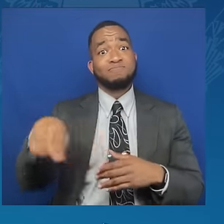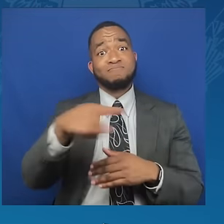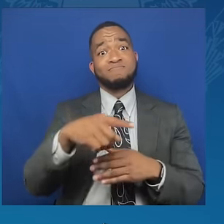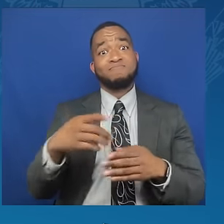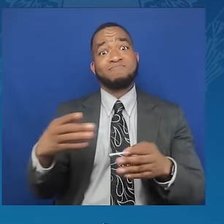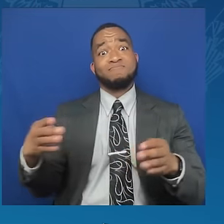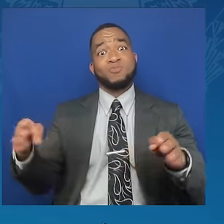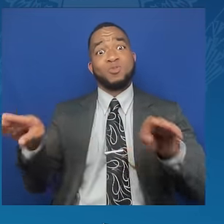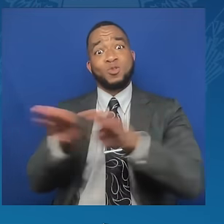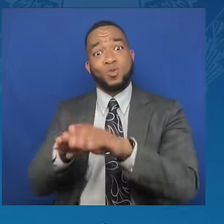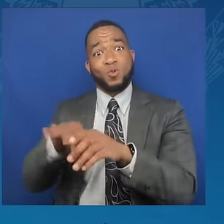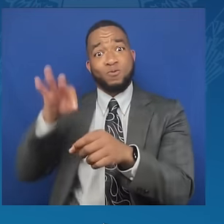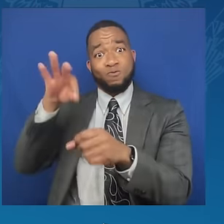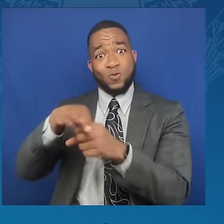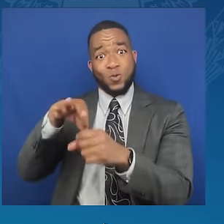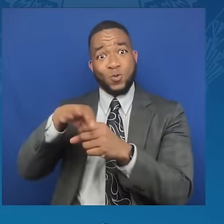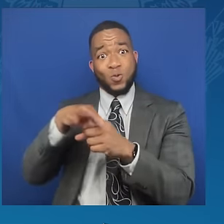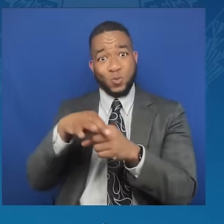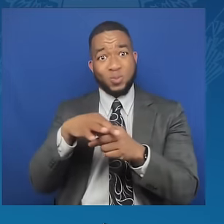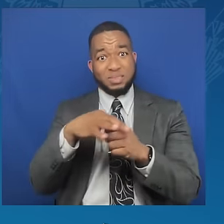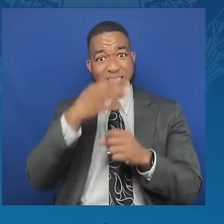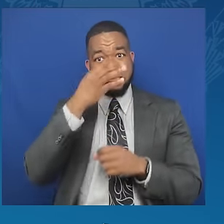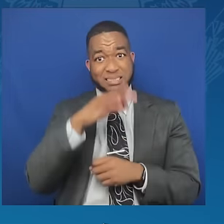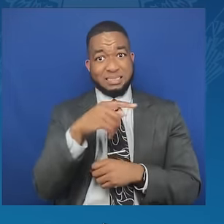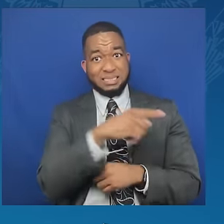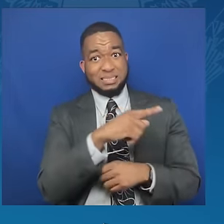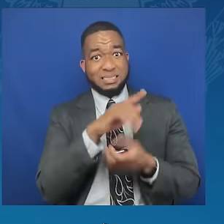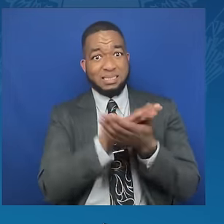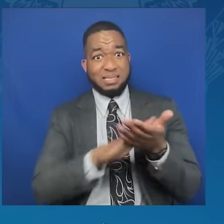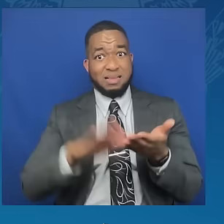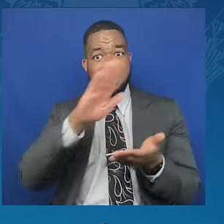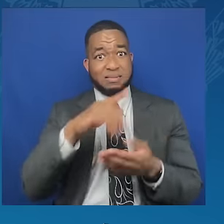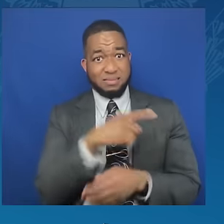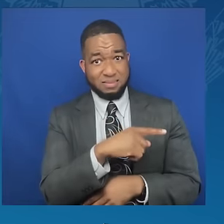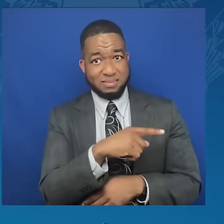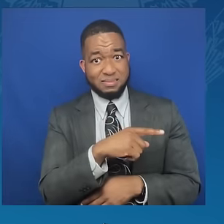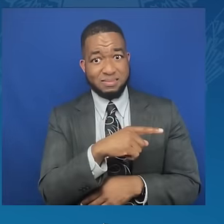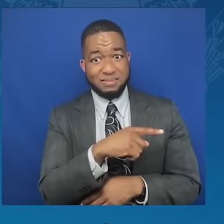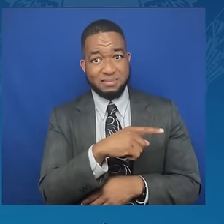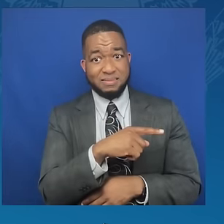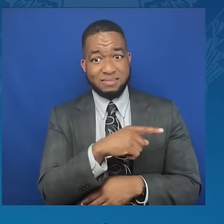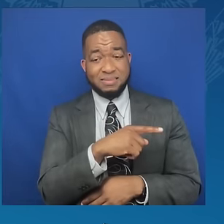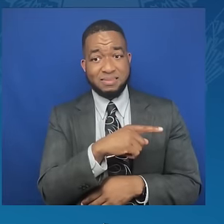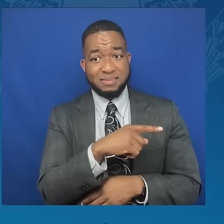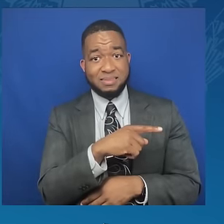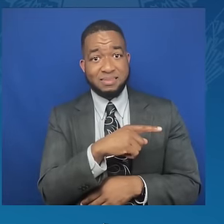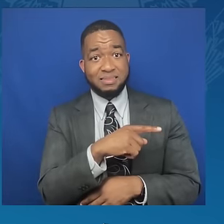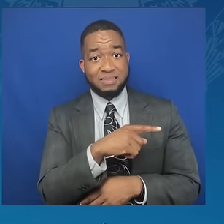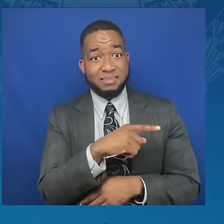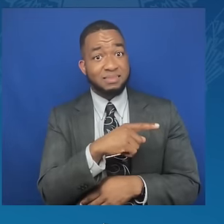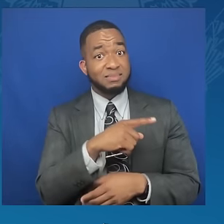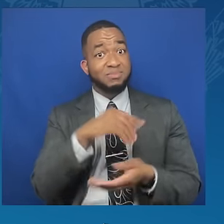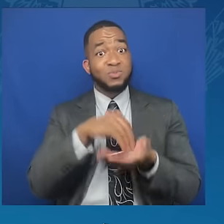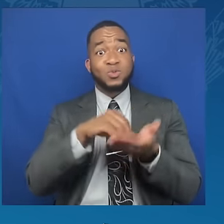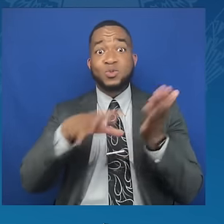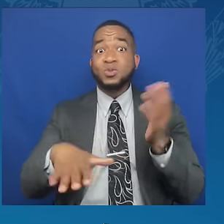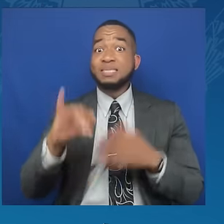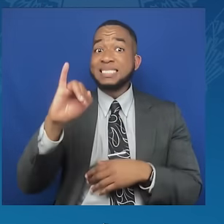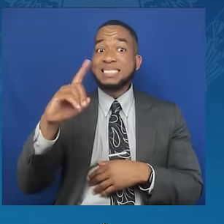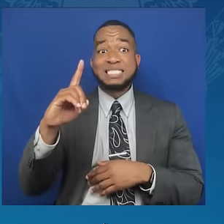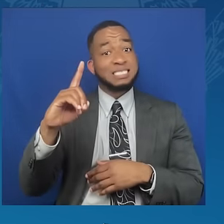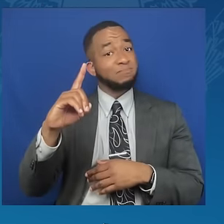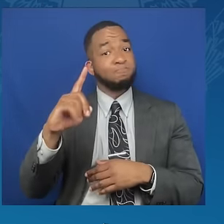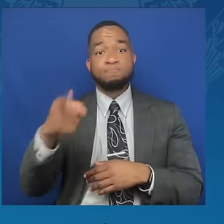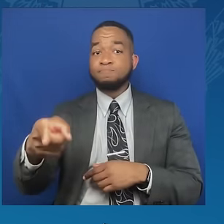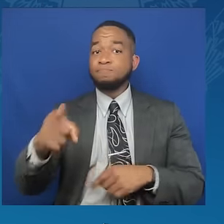and restricted the use of student IDs to vote. that it is Black voters and student voters who